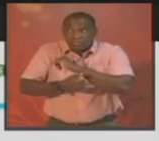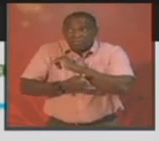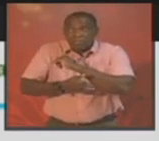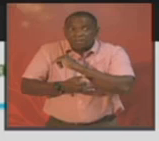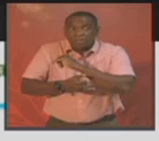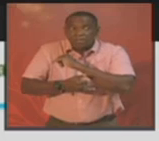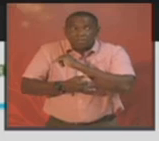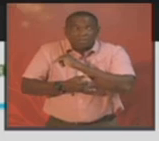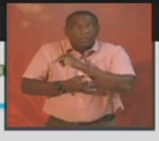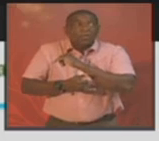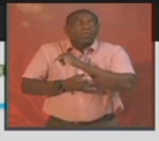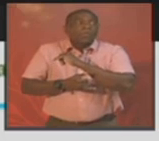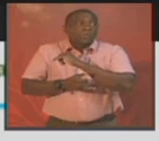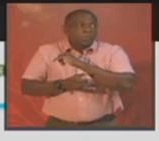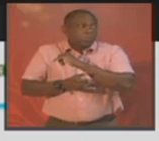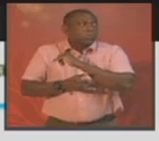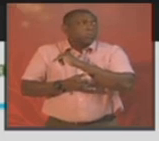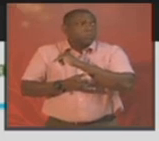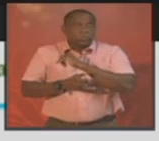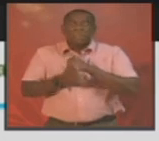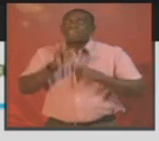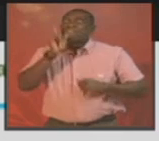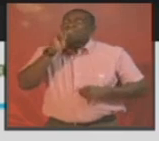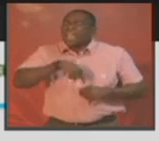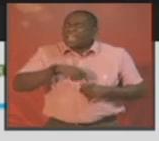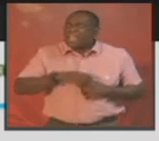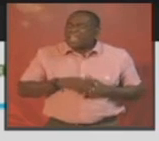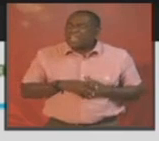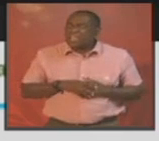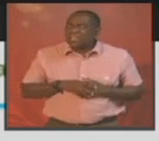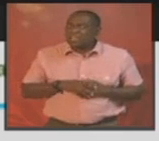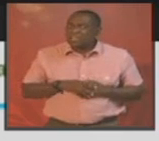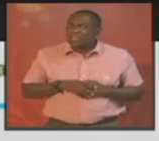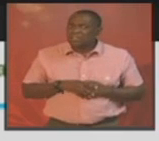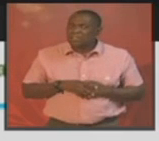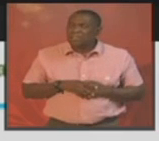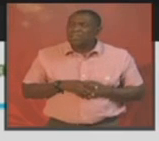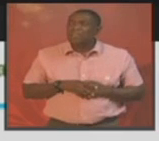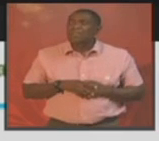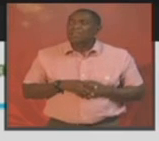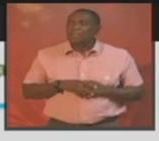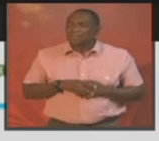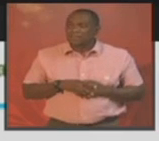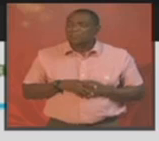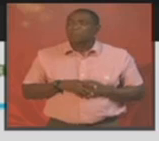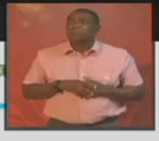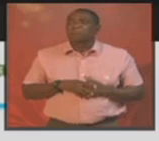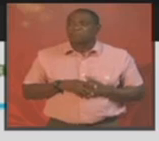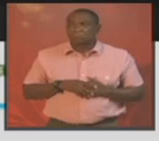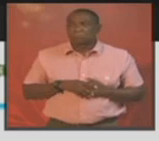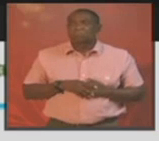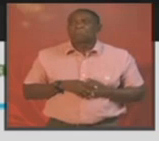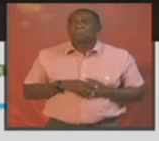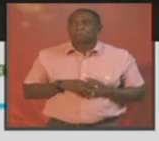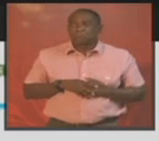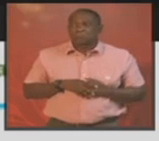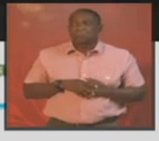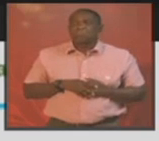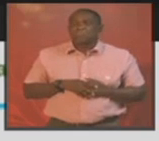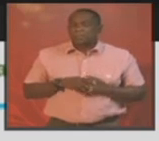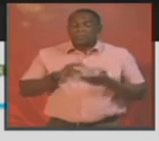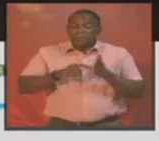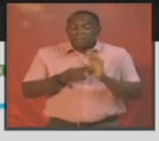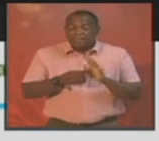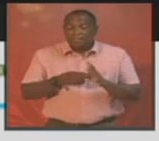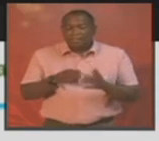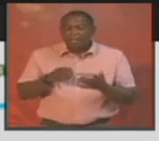have proven to be fake. Hence, it doesn't give any sort of therapeutic effect to the person using the drug.